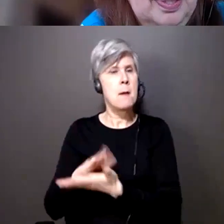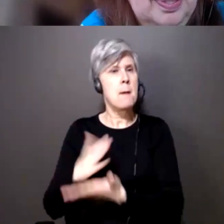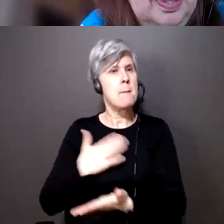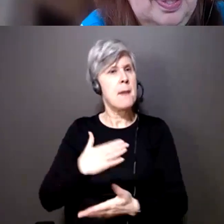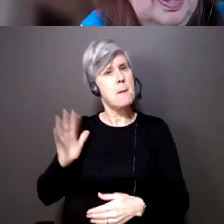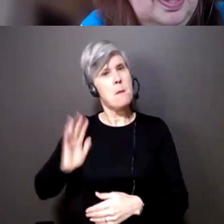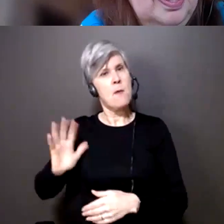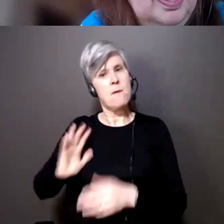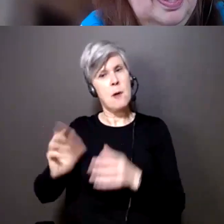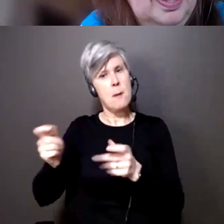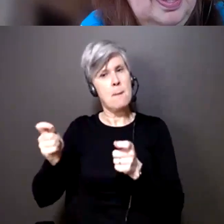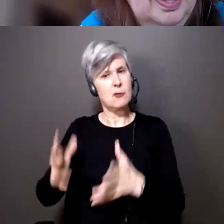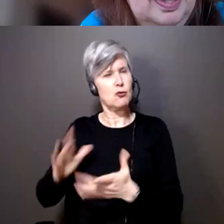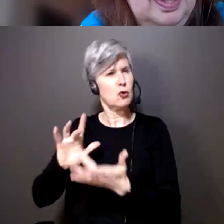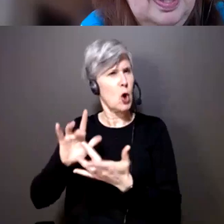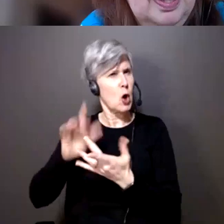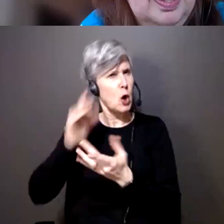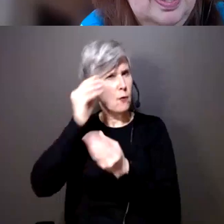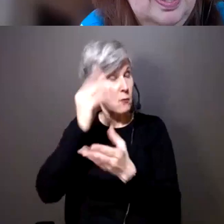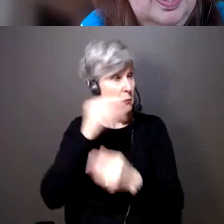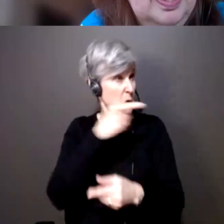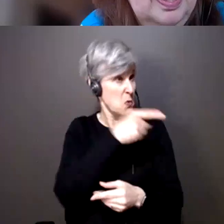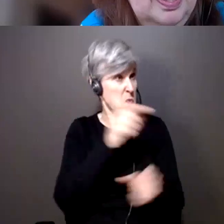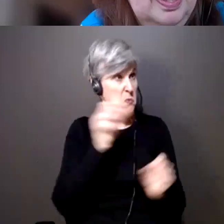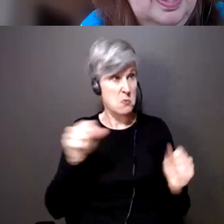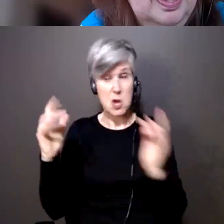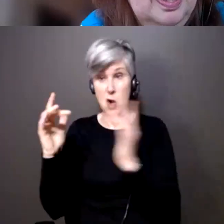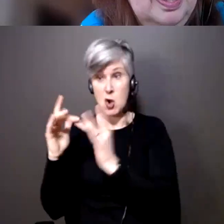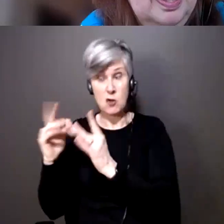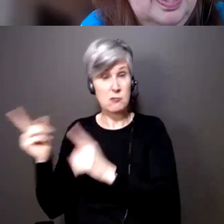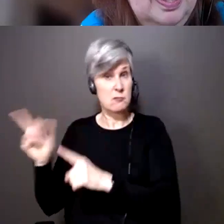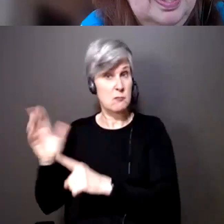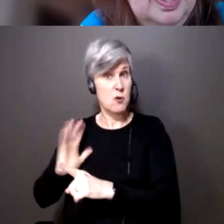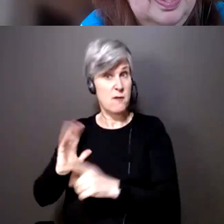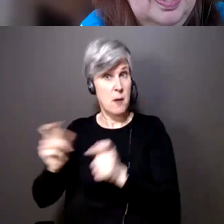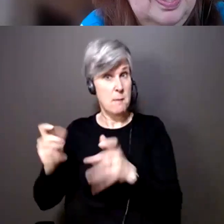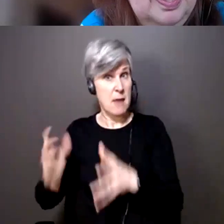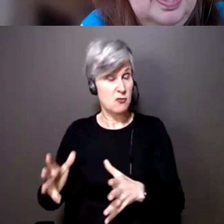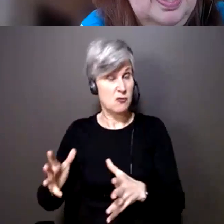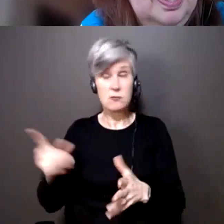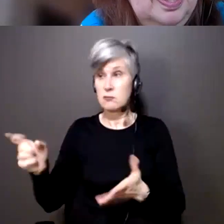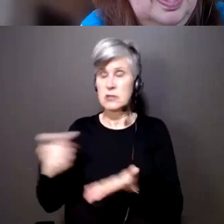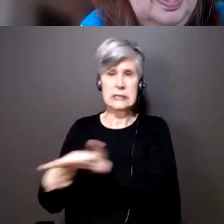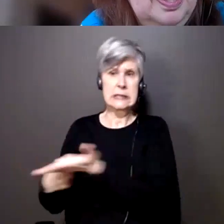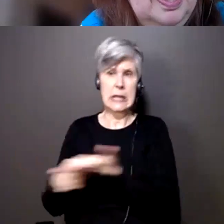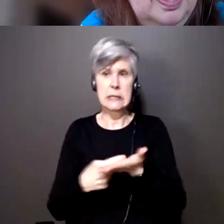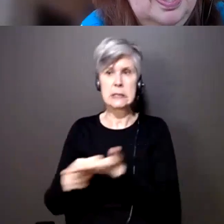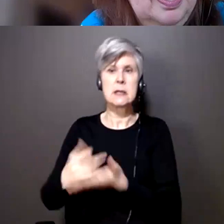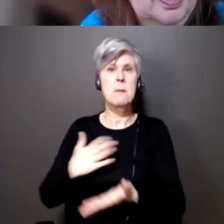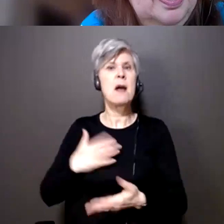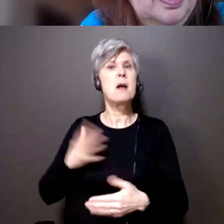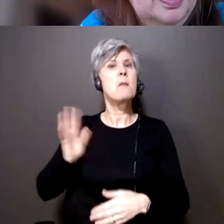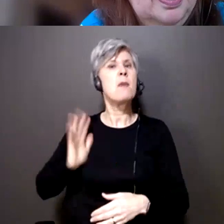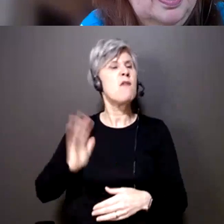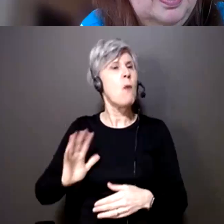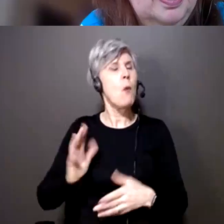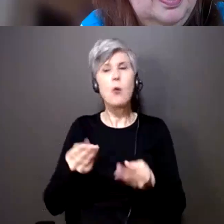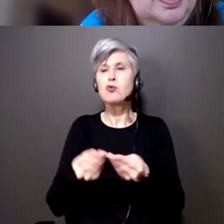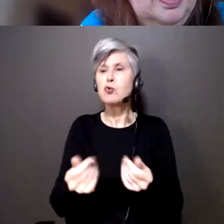you contacting them for further information on solutions that have worked out for me in the past. Here in section 3, I've attached the sections